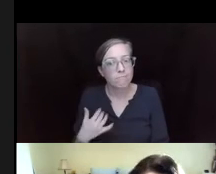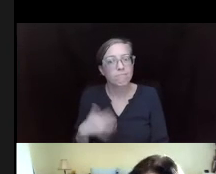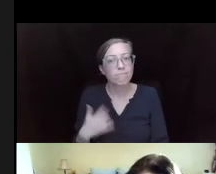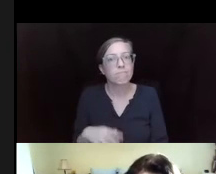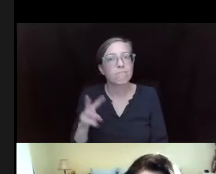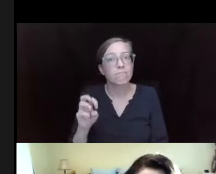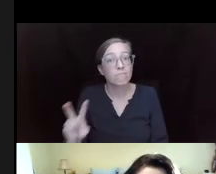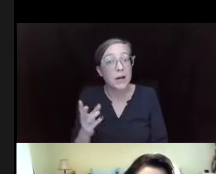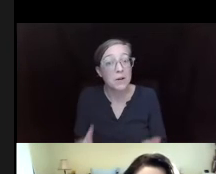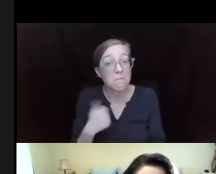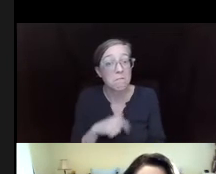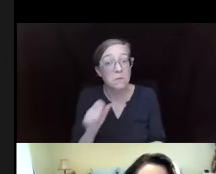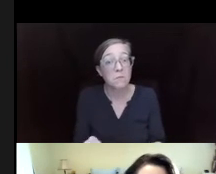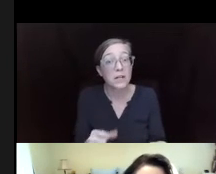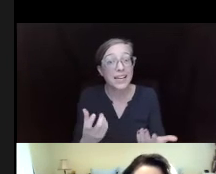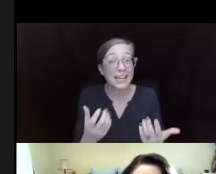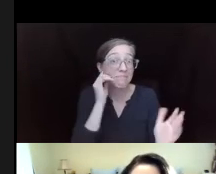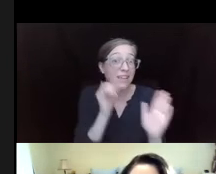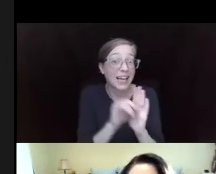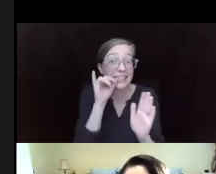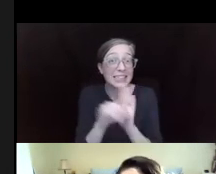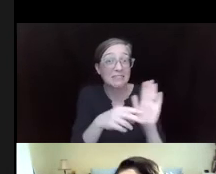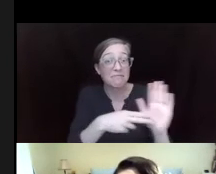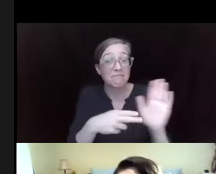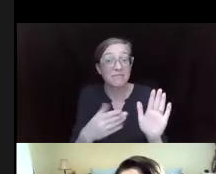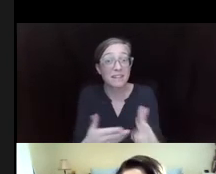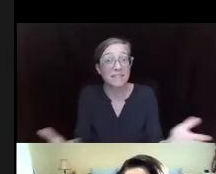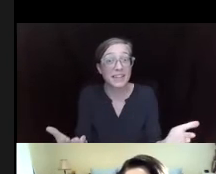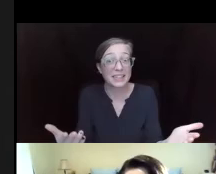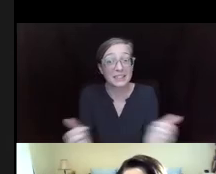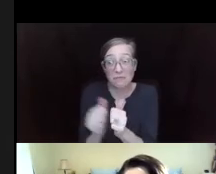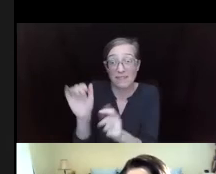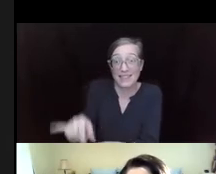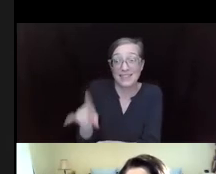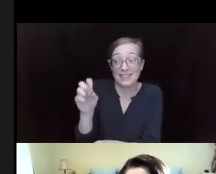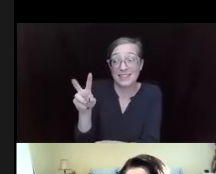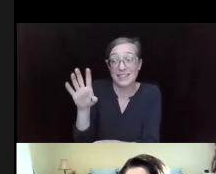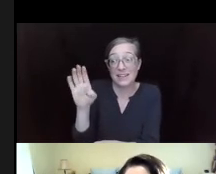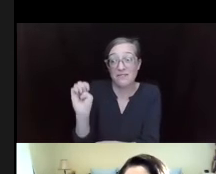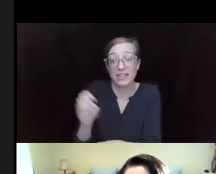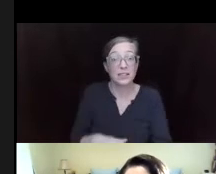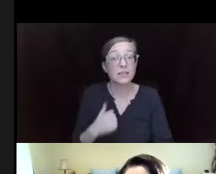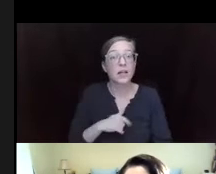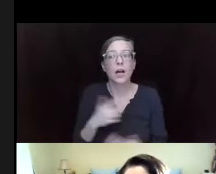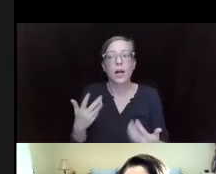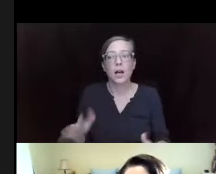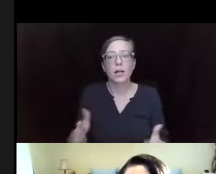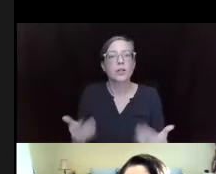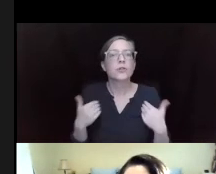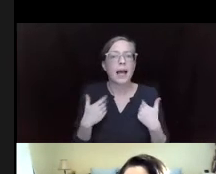by this parameter. So the story continues. After we learned that with the microparticles, we did the same thing with different type